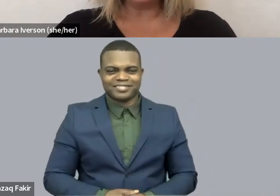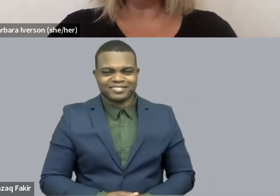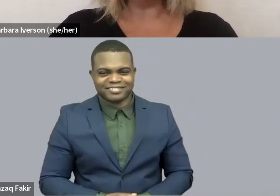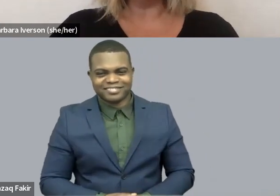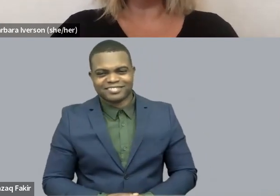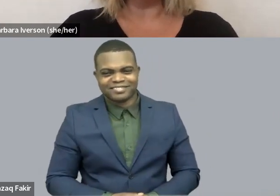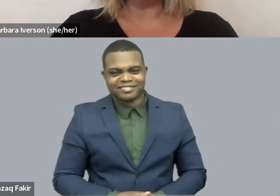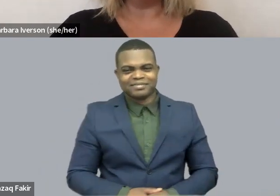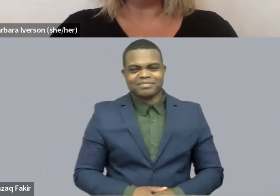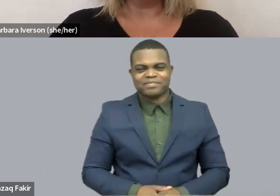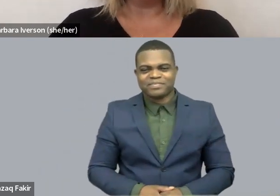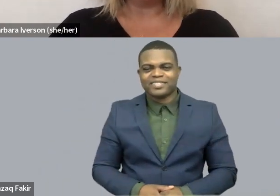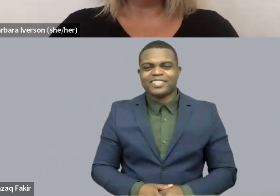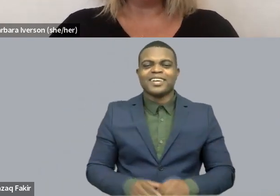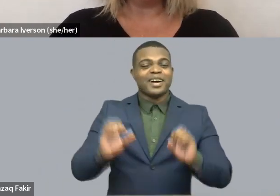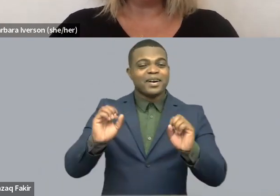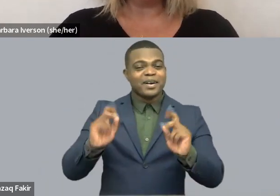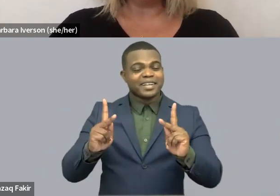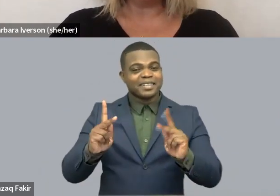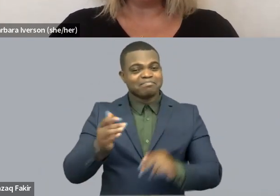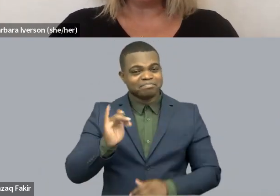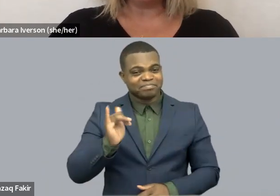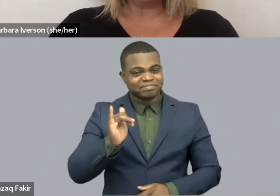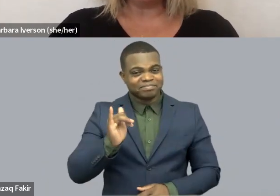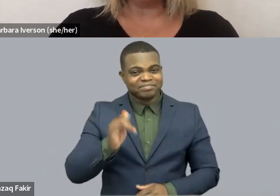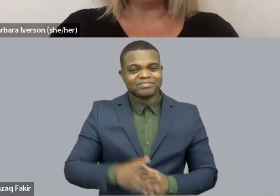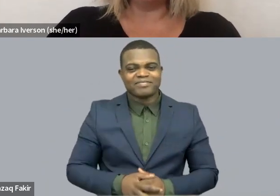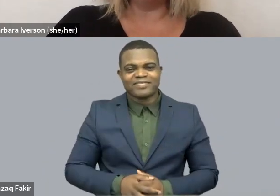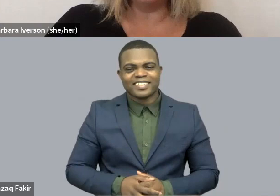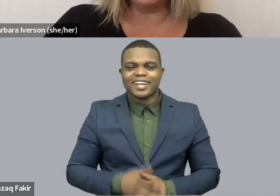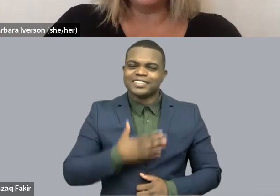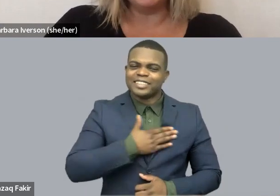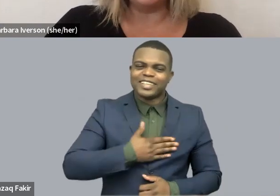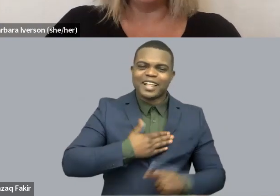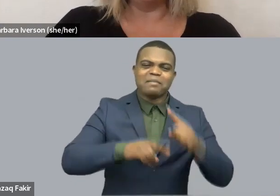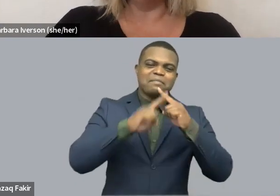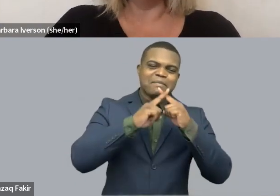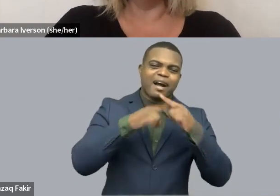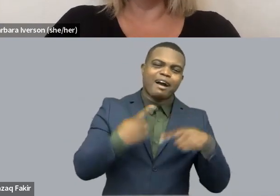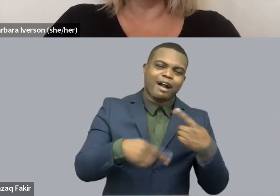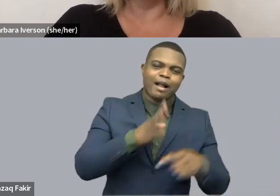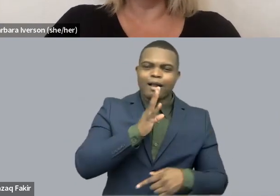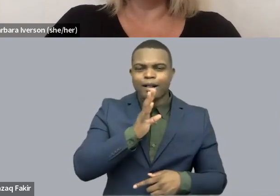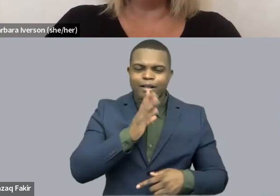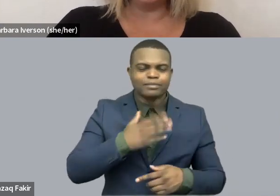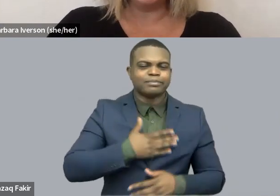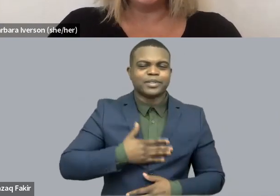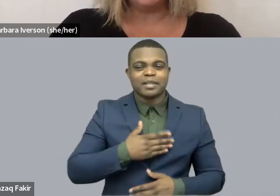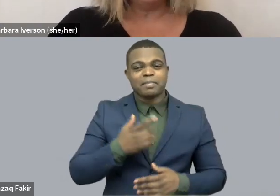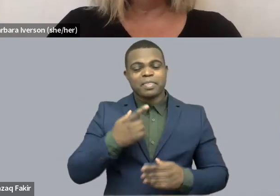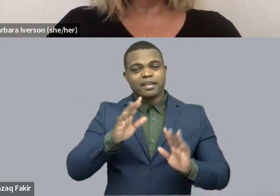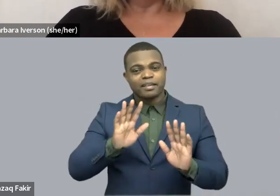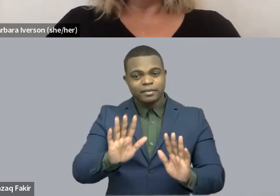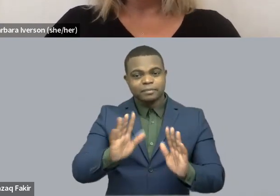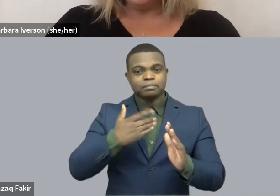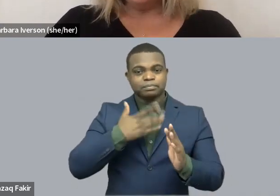that. Actually, just to let you know that in the whole building, there is a Wi-Fi blackout. So I'm hotspotting from my phone.